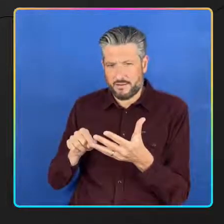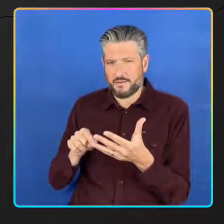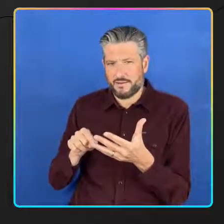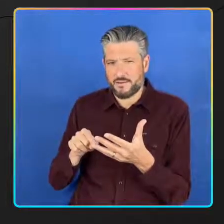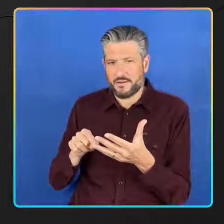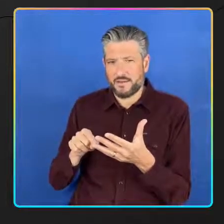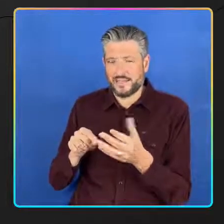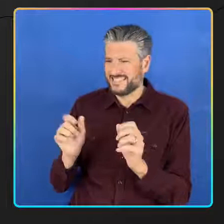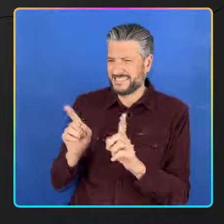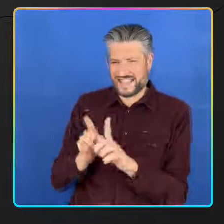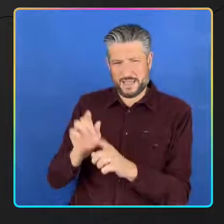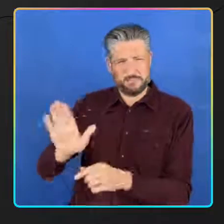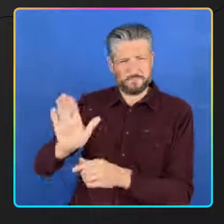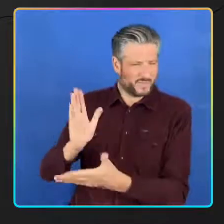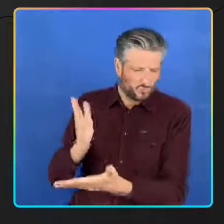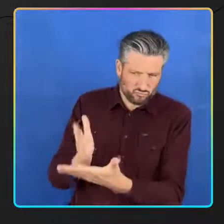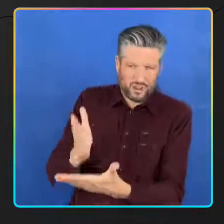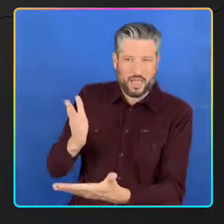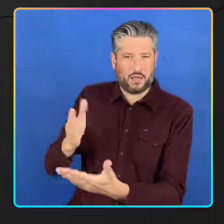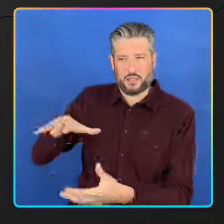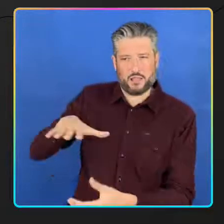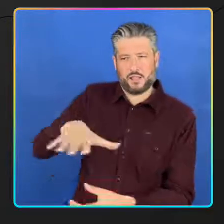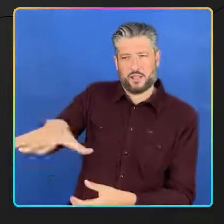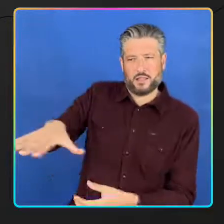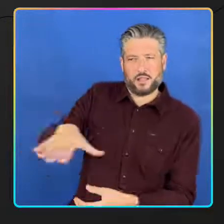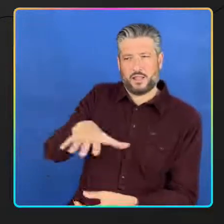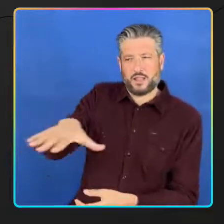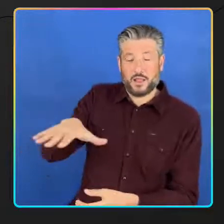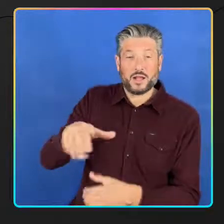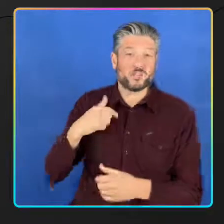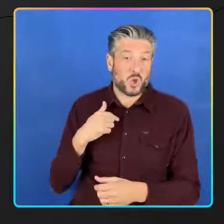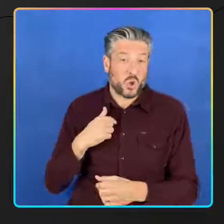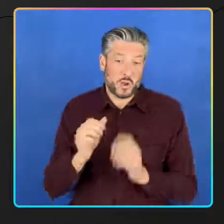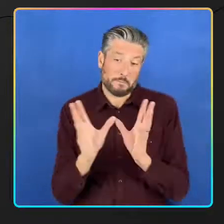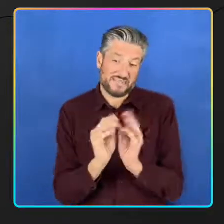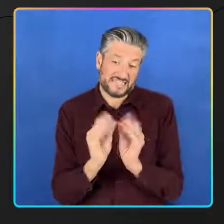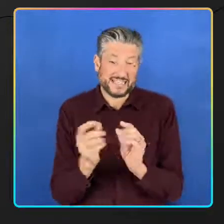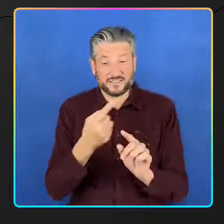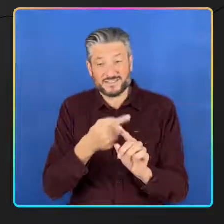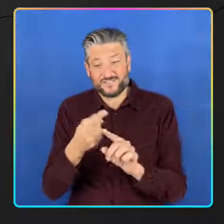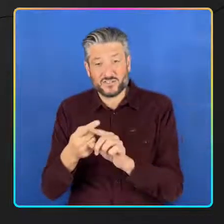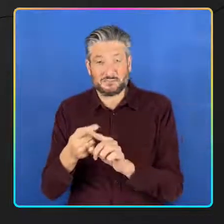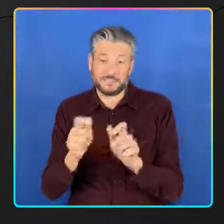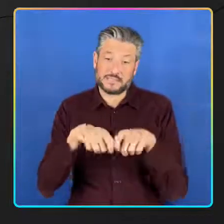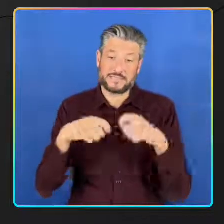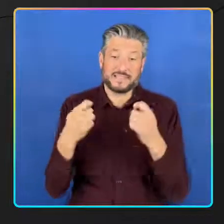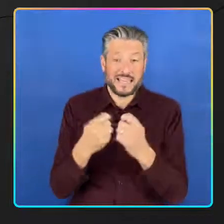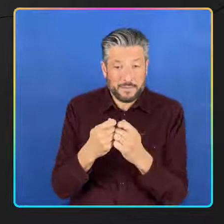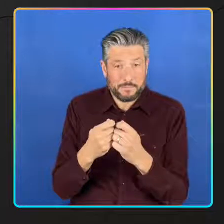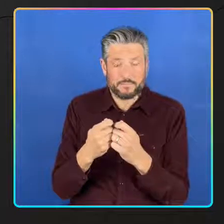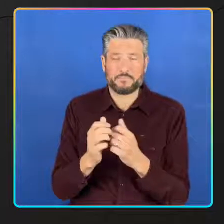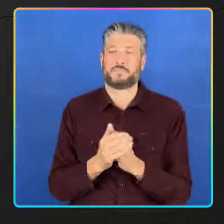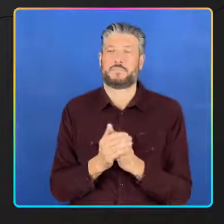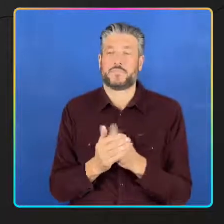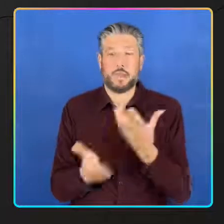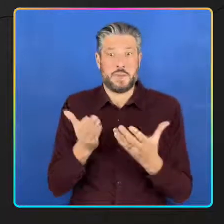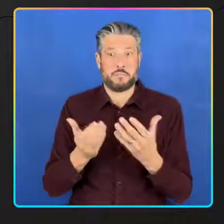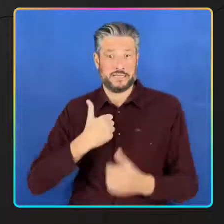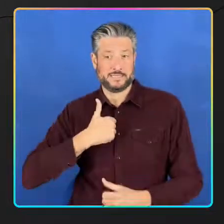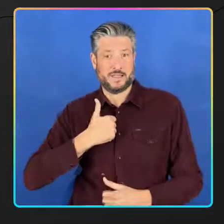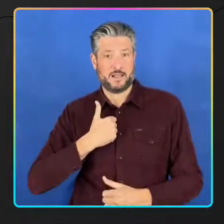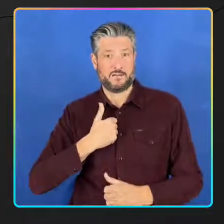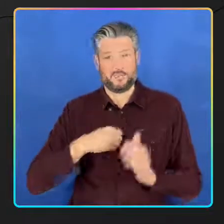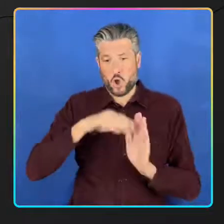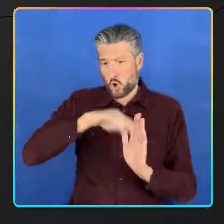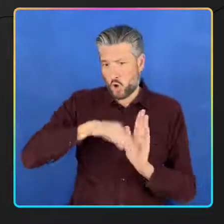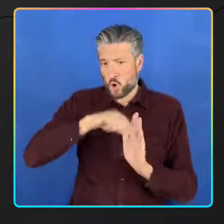them. So I may be in meetings with a team. I may be coding. I do a lot of coding for